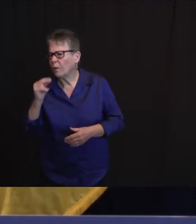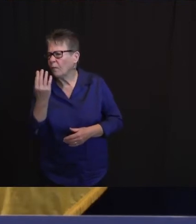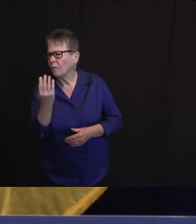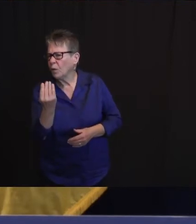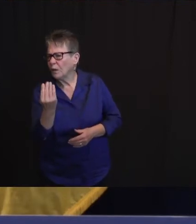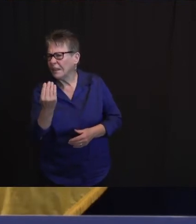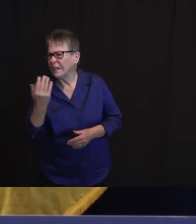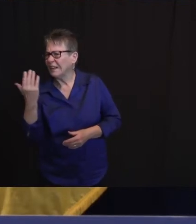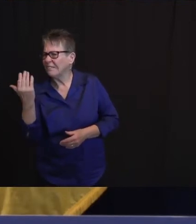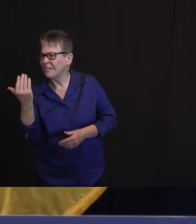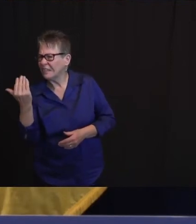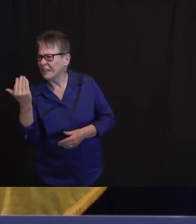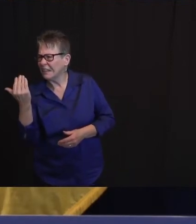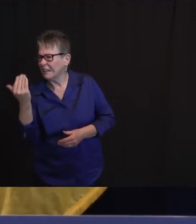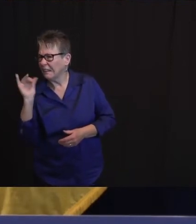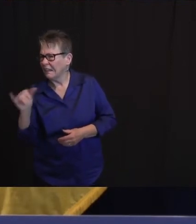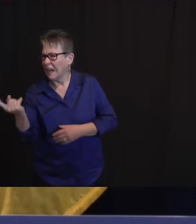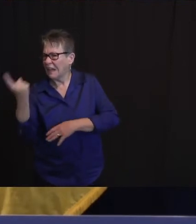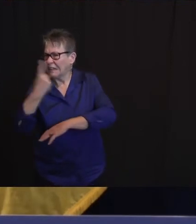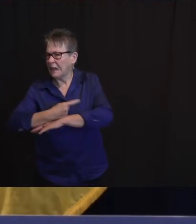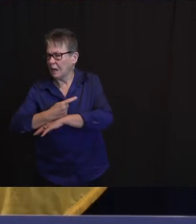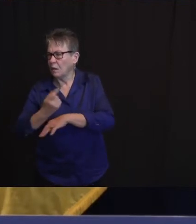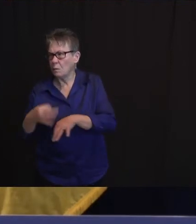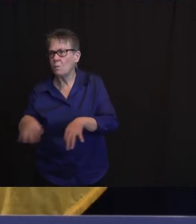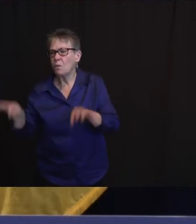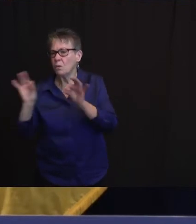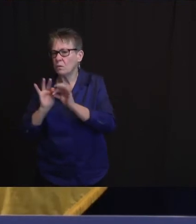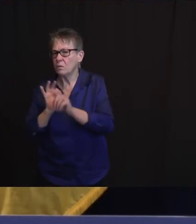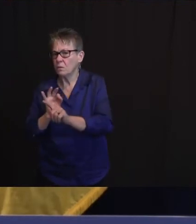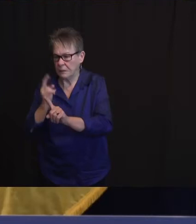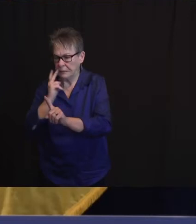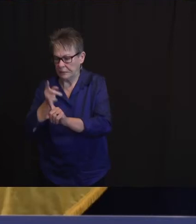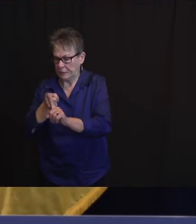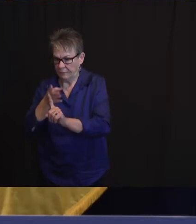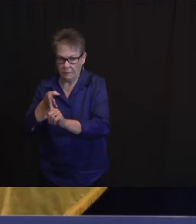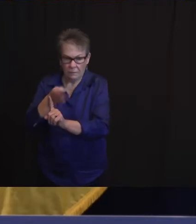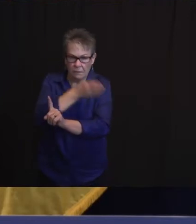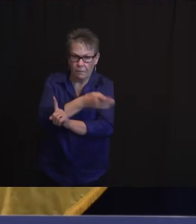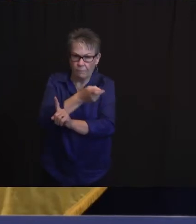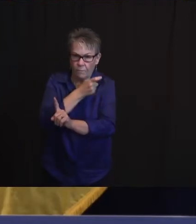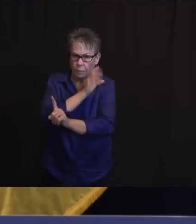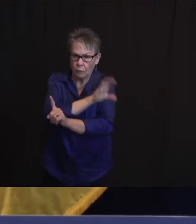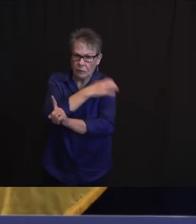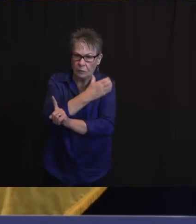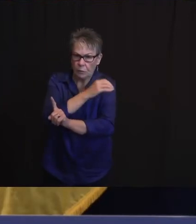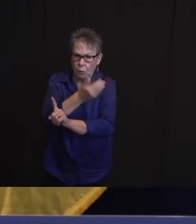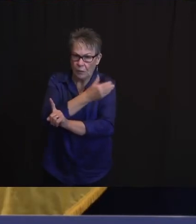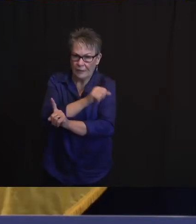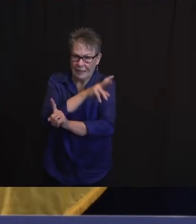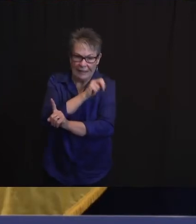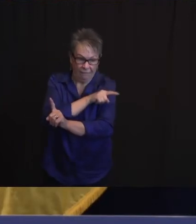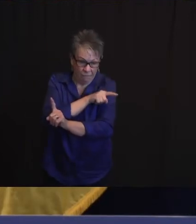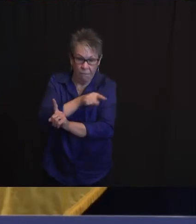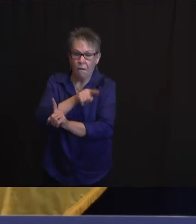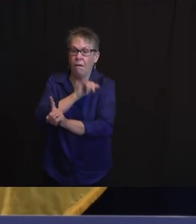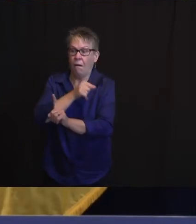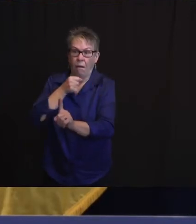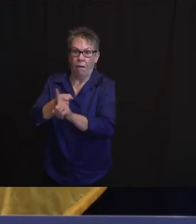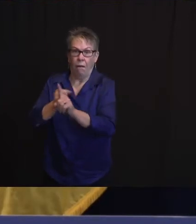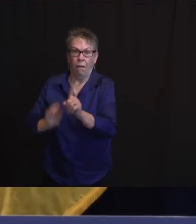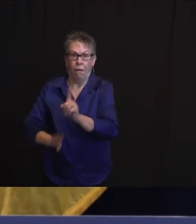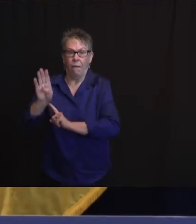hospitalizations in fairness, but not surprisingly, that's 2 weeks after New Year's Eve. So those are the numbers that we're watching. We're watching